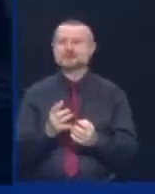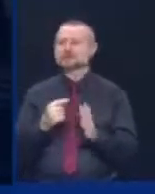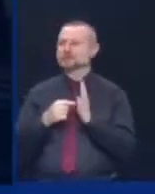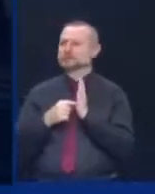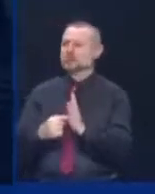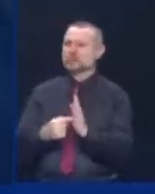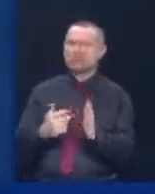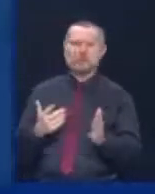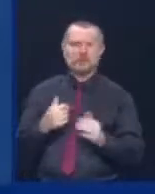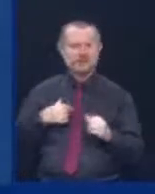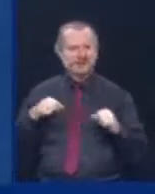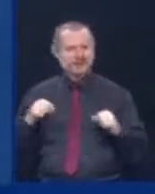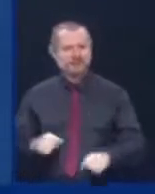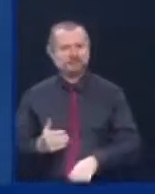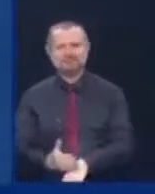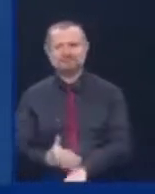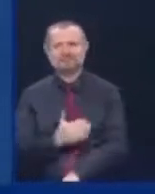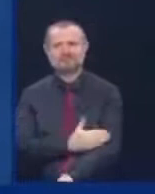your community.